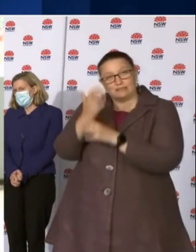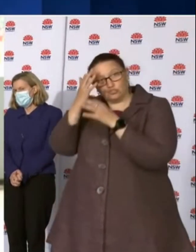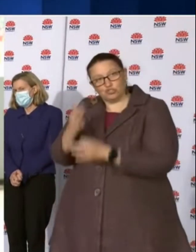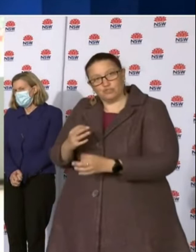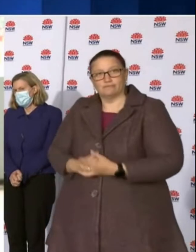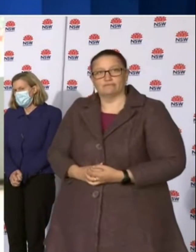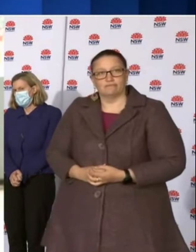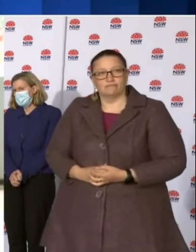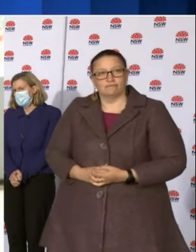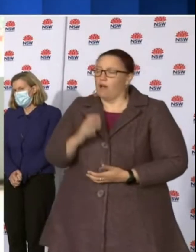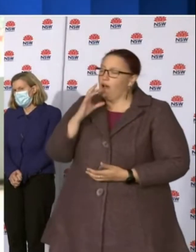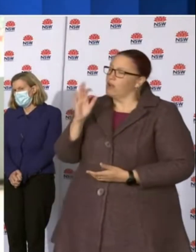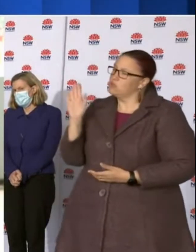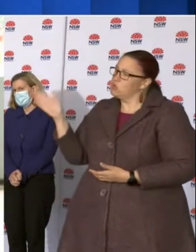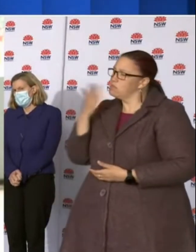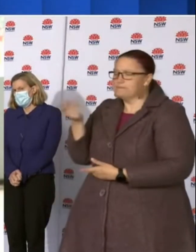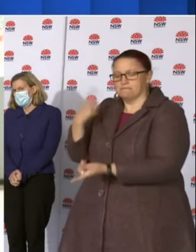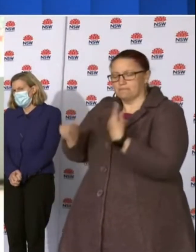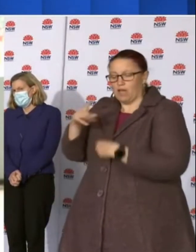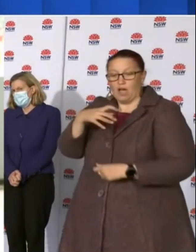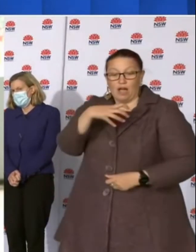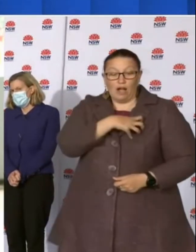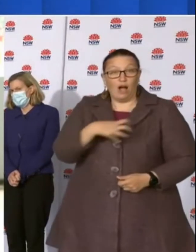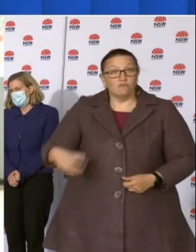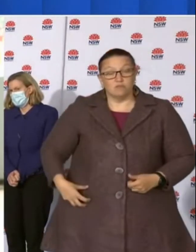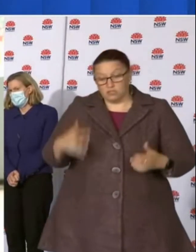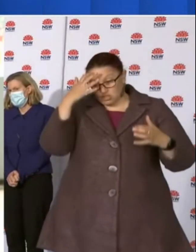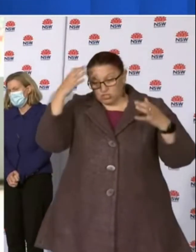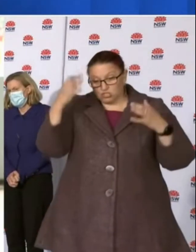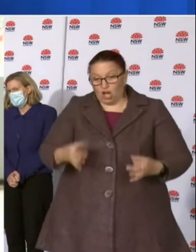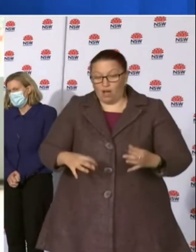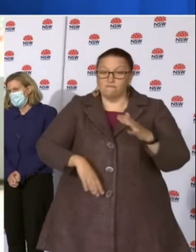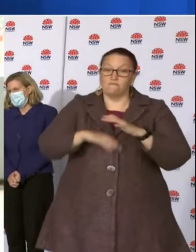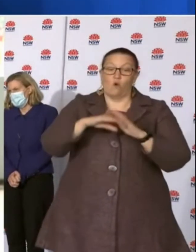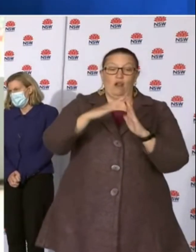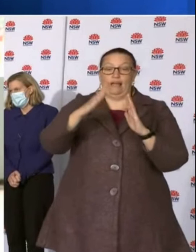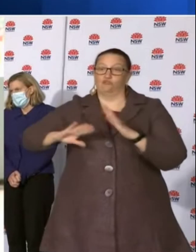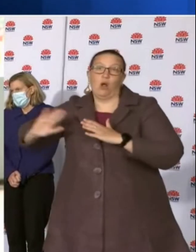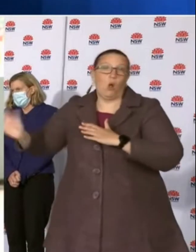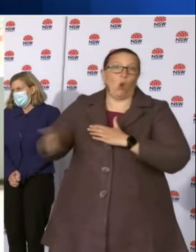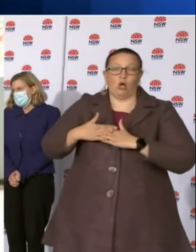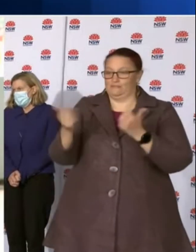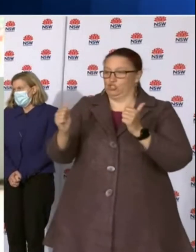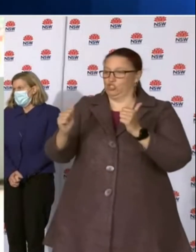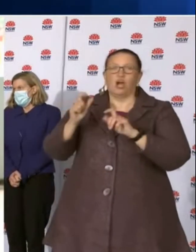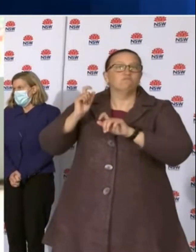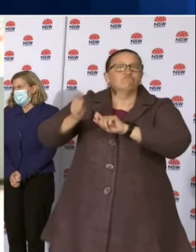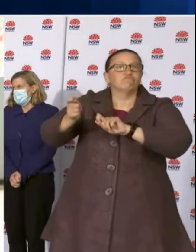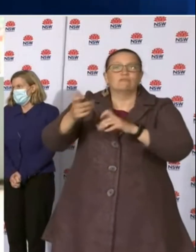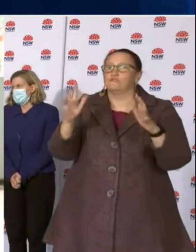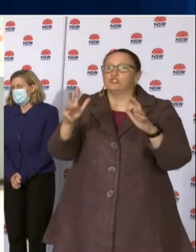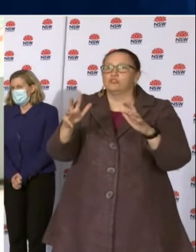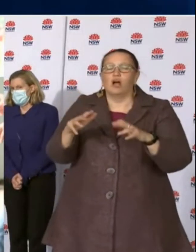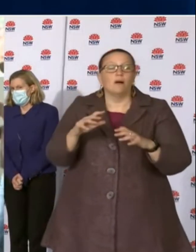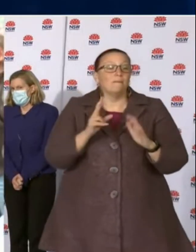you just give an insight onto why the government decided to go for an entire industry-wide shutdown of construction rather than the